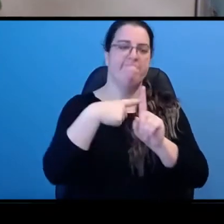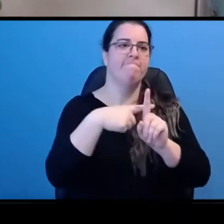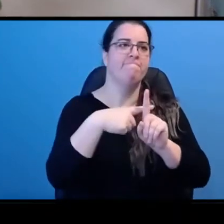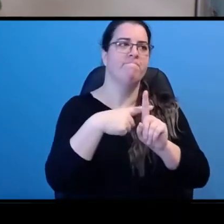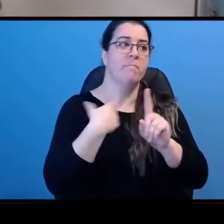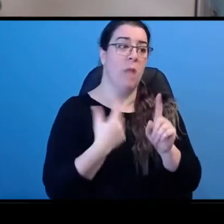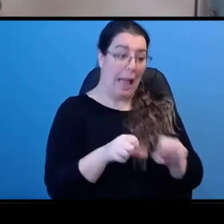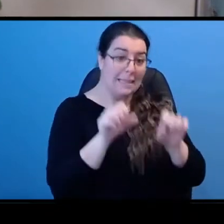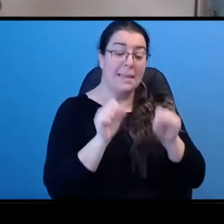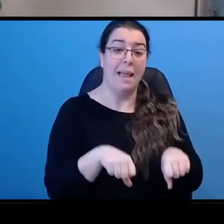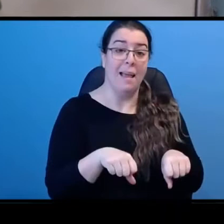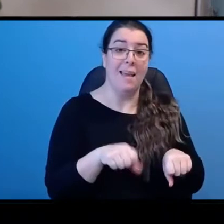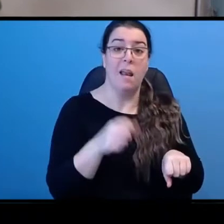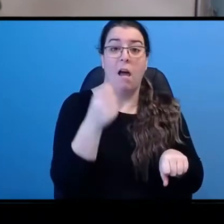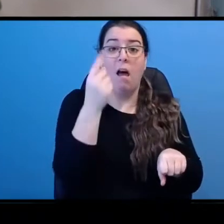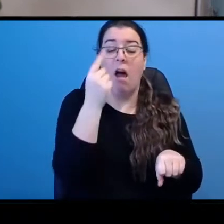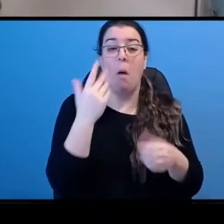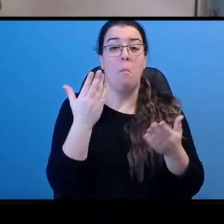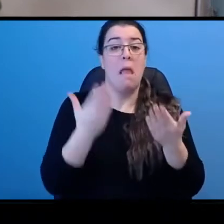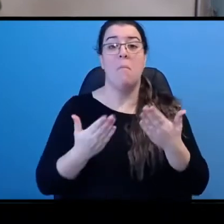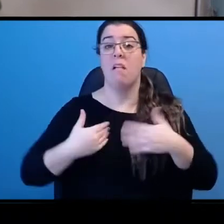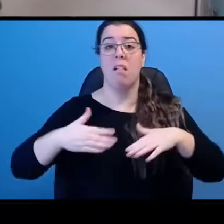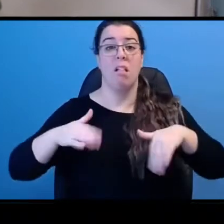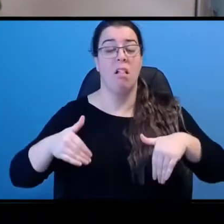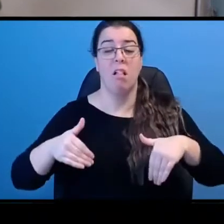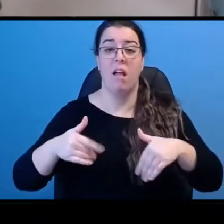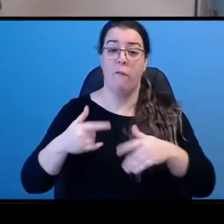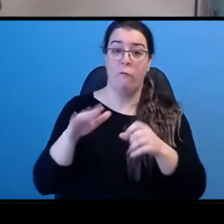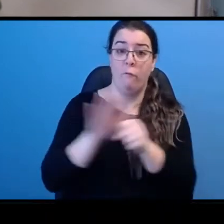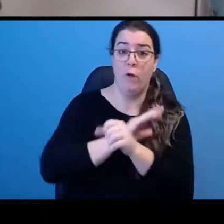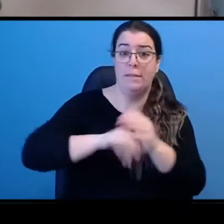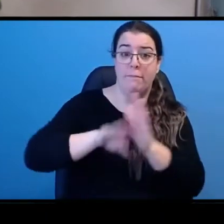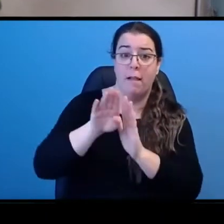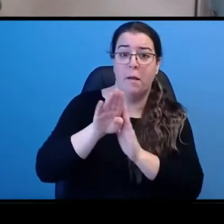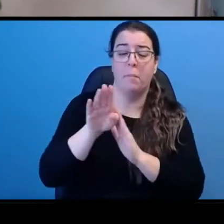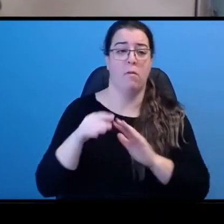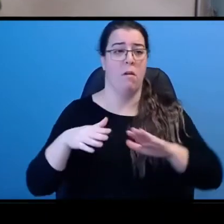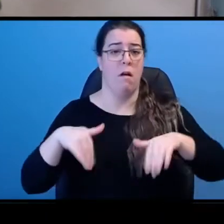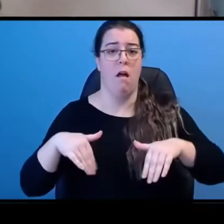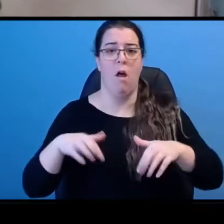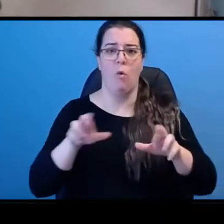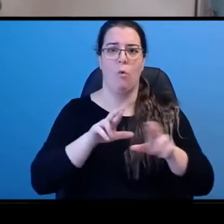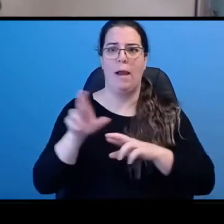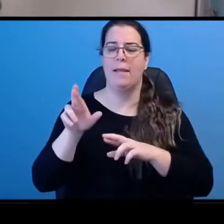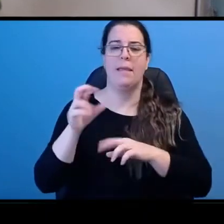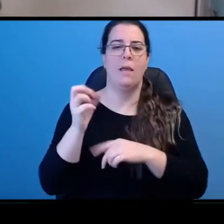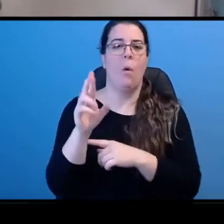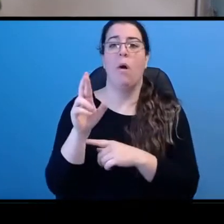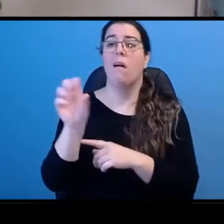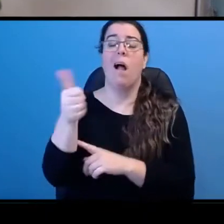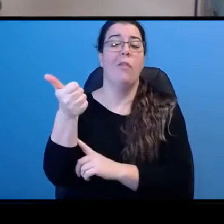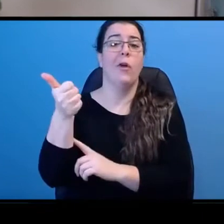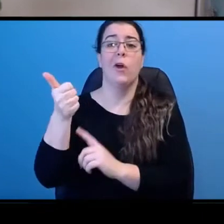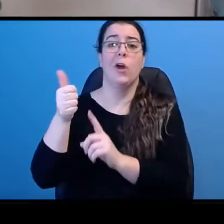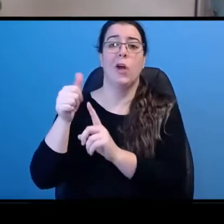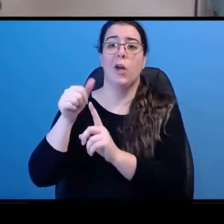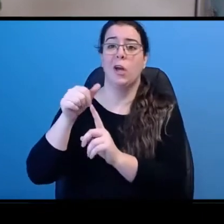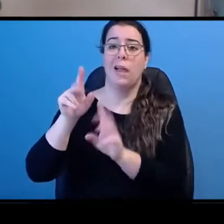not be the right time for it yet. And you might find space for that project somewhere else. So don't give up